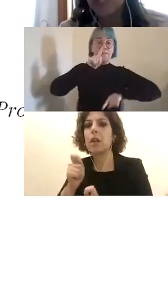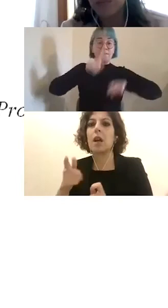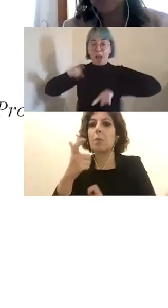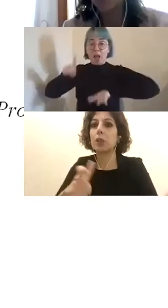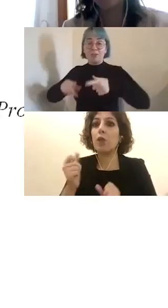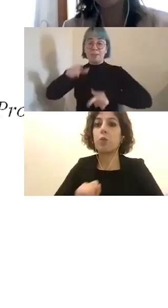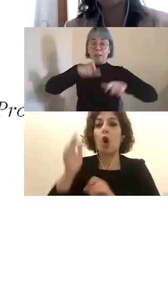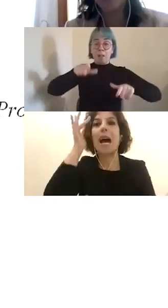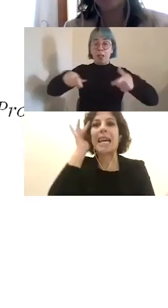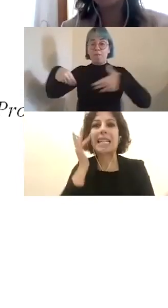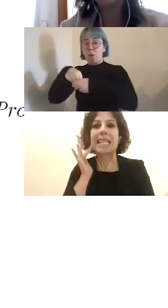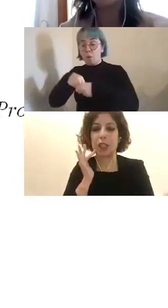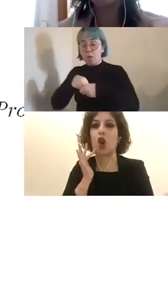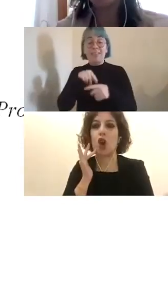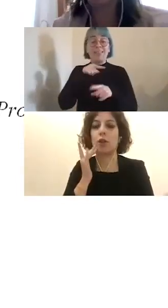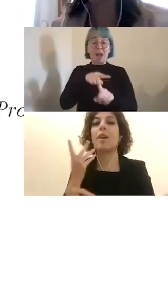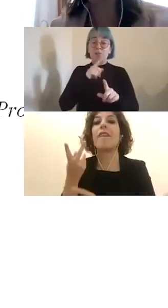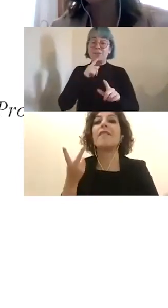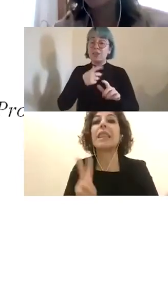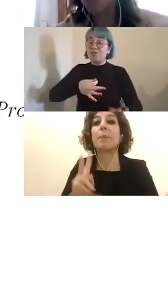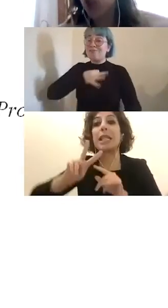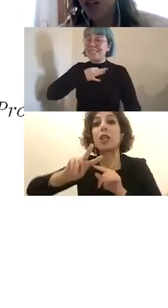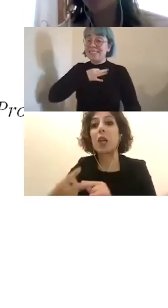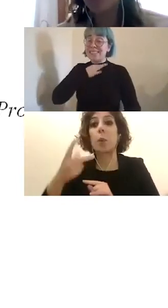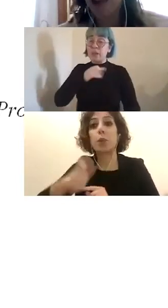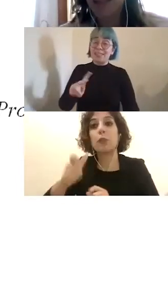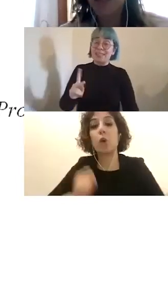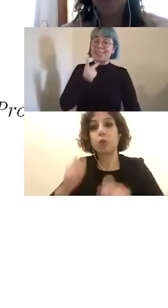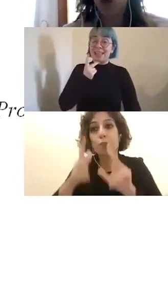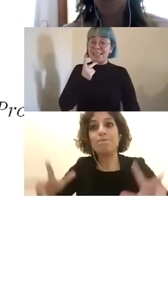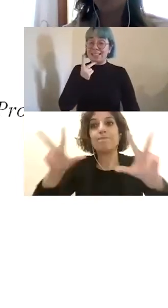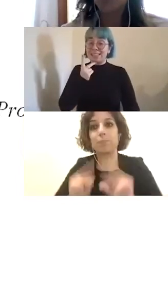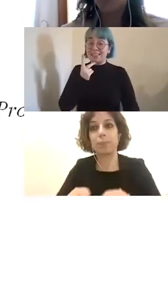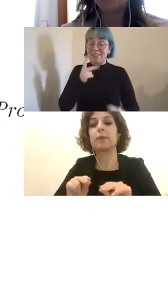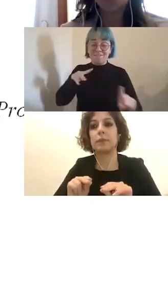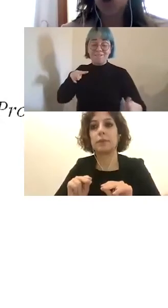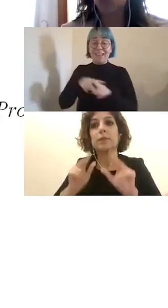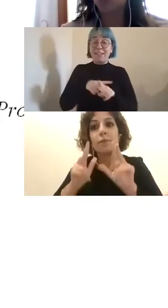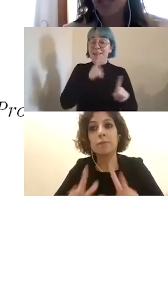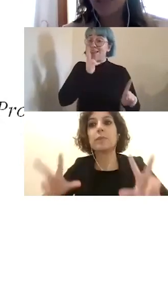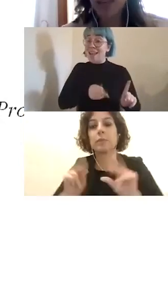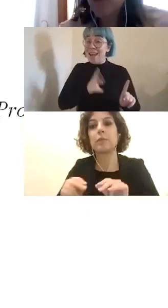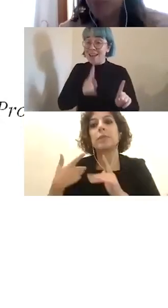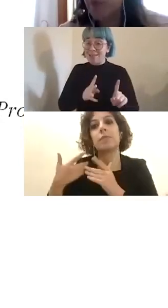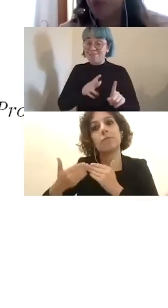and this would be a risk of a secondary victimization